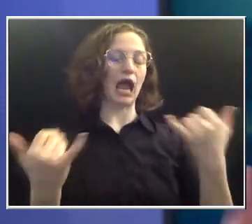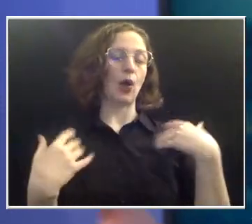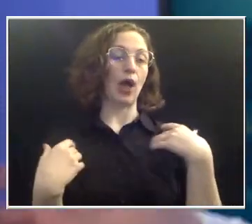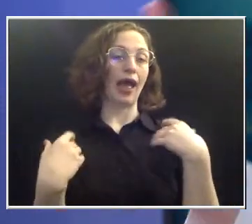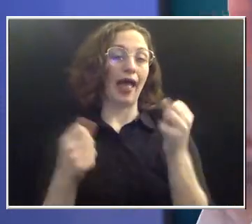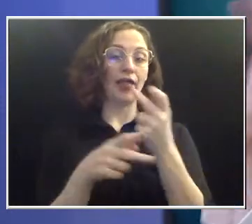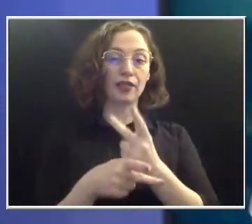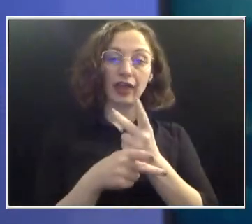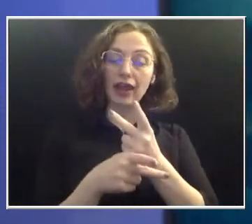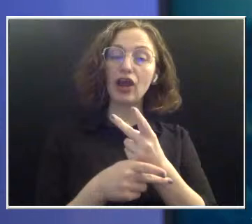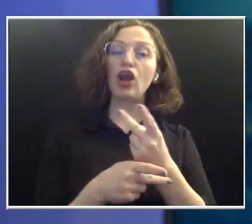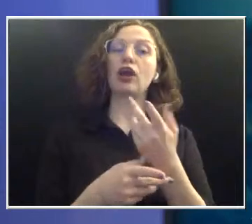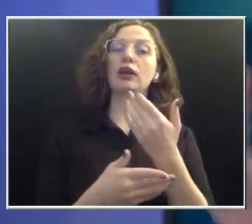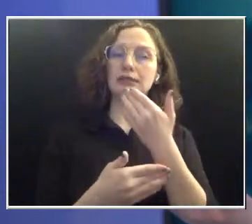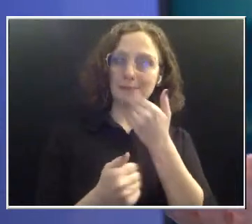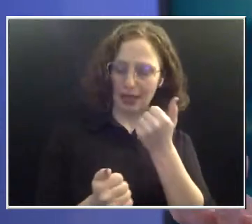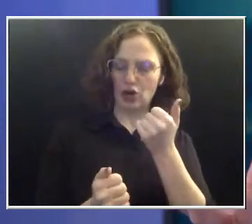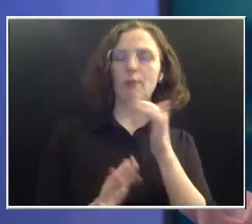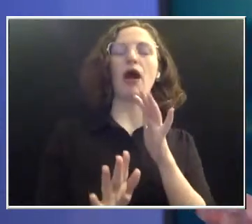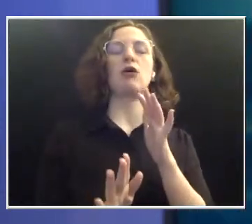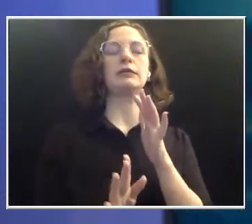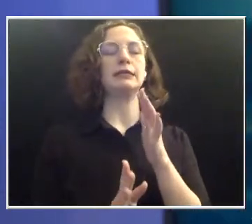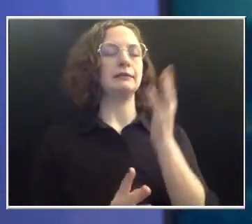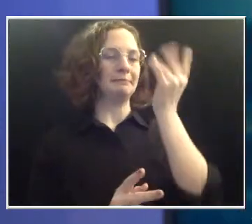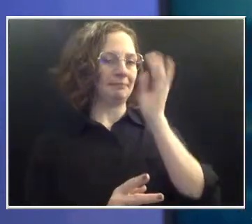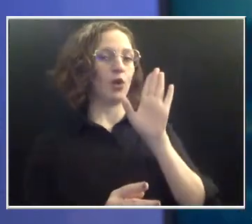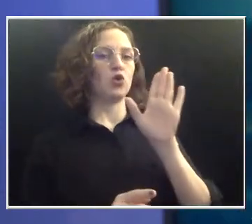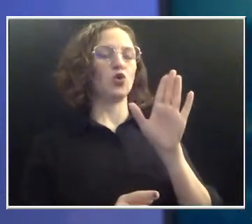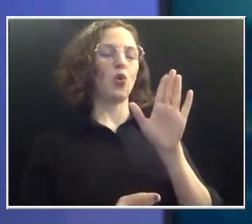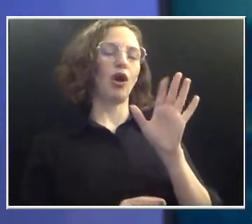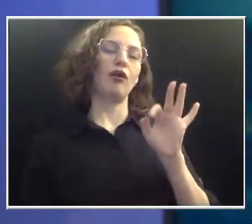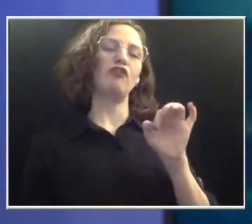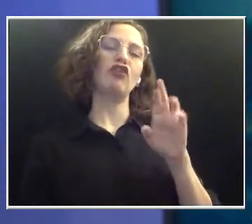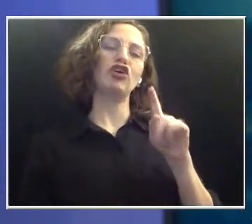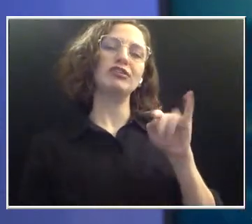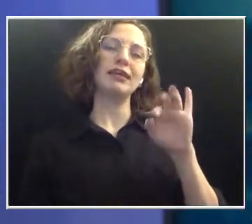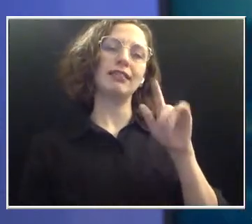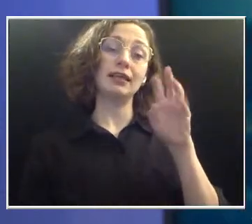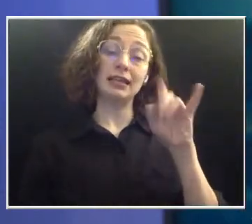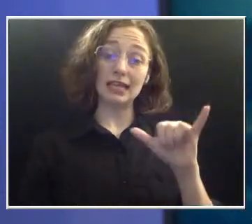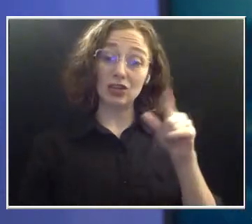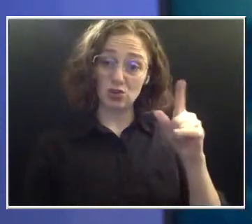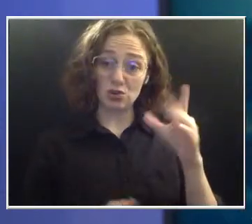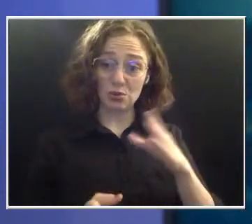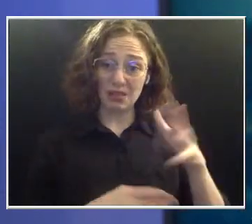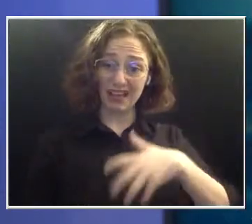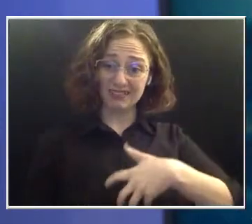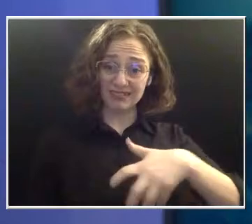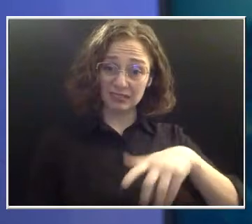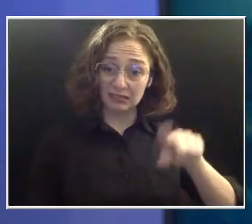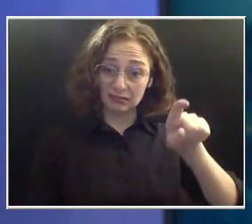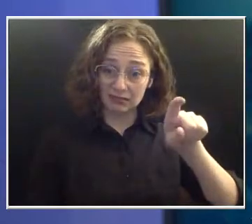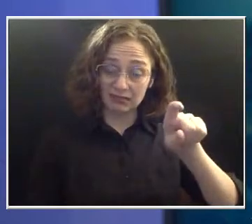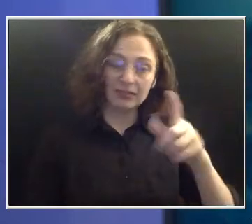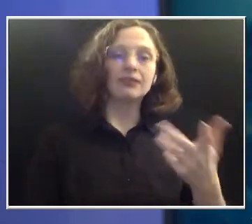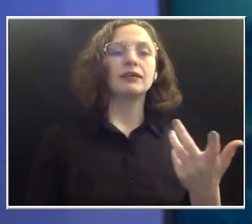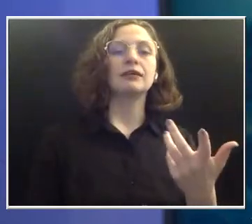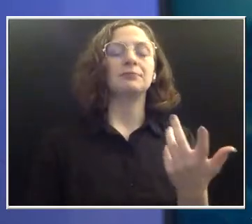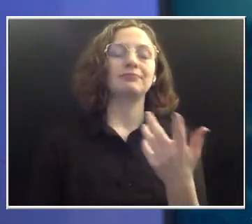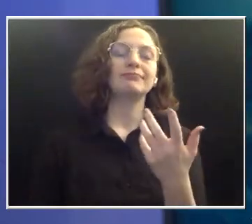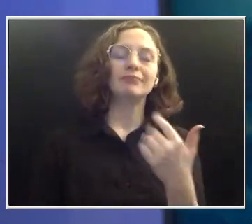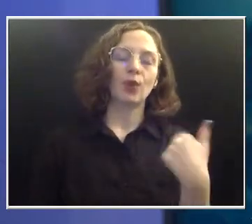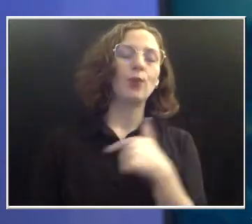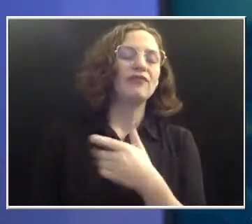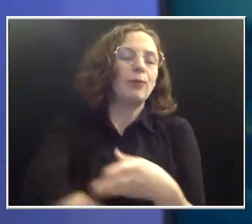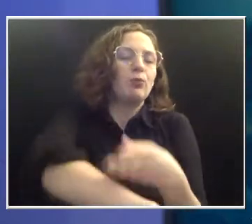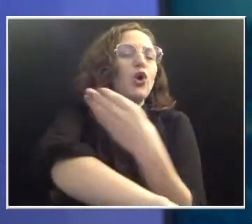treatments, where 30, 40 years ago that wasn't something that people talked about. And so that was certainly something we had a conversation about of, you're